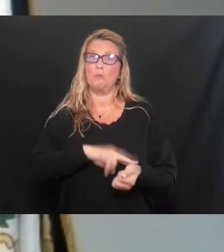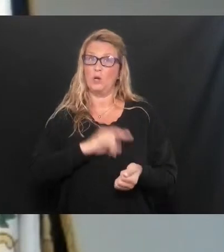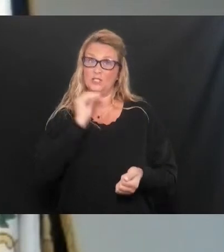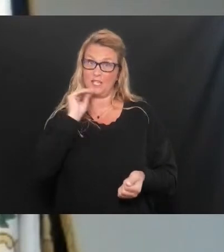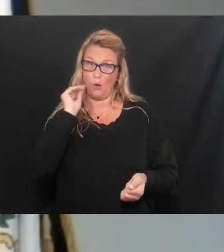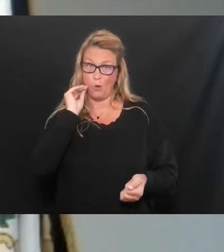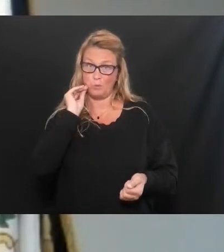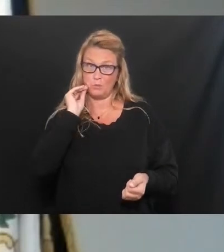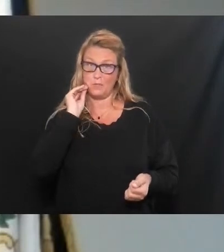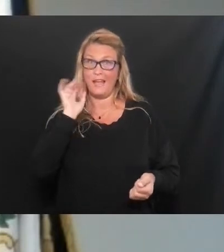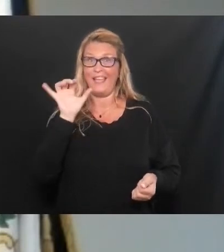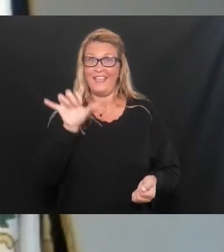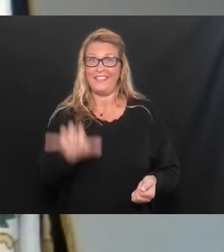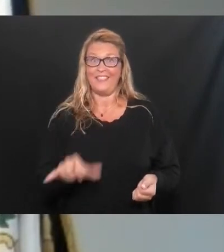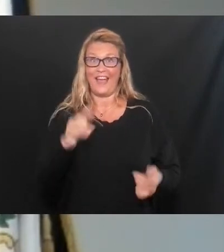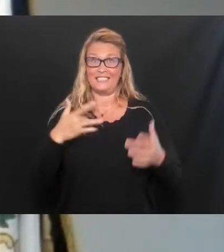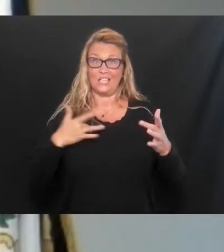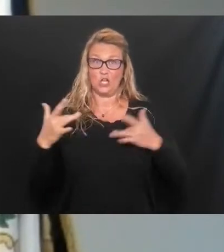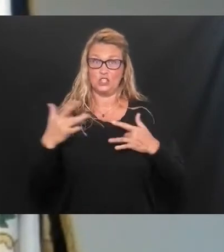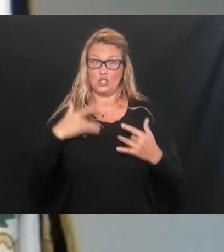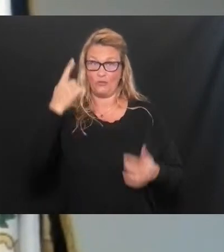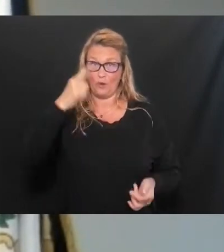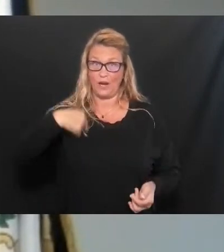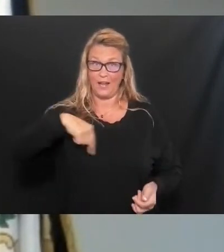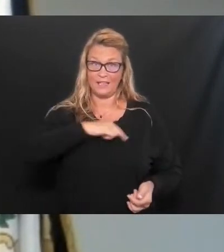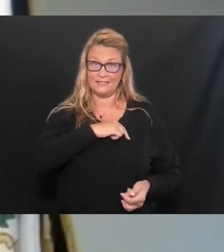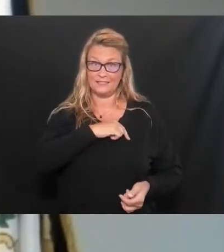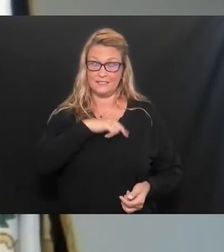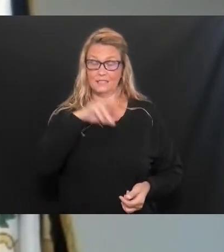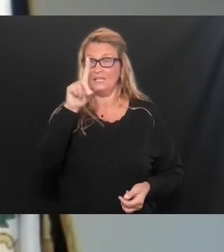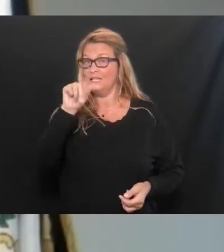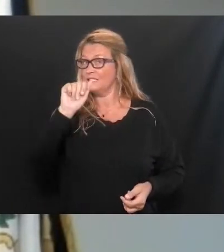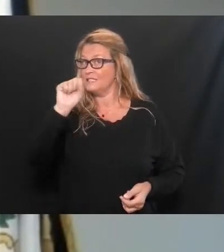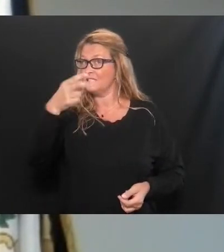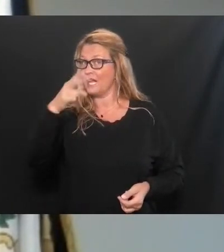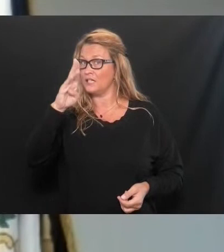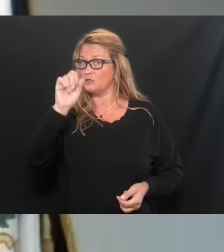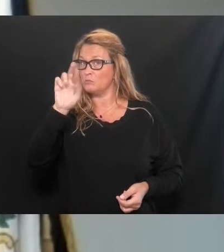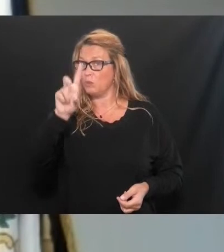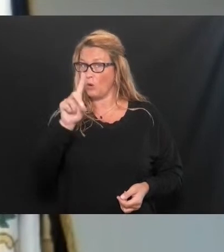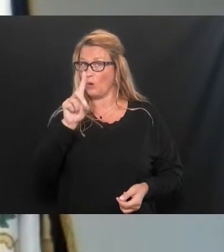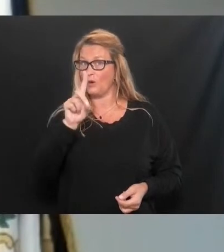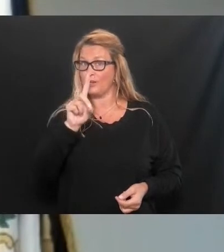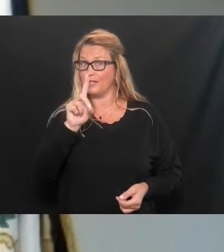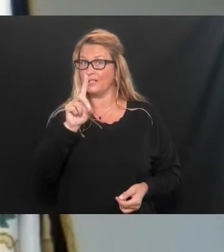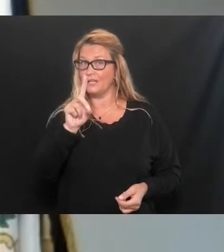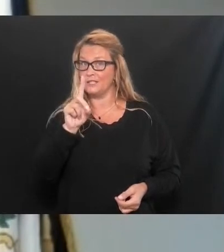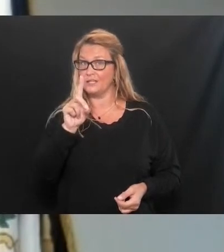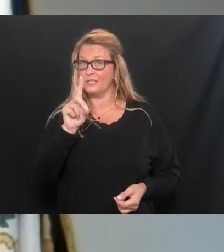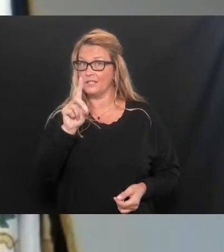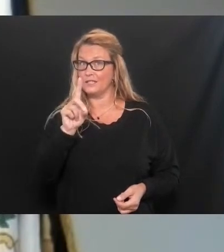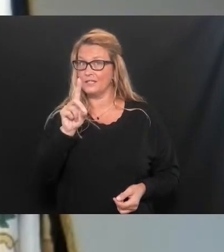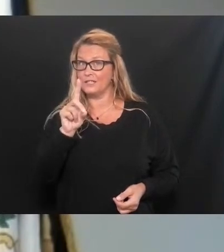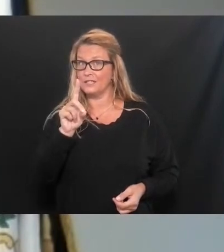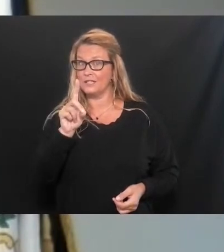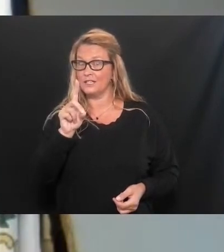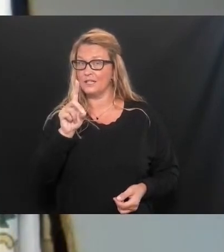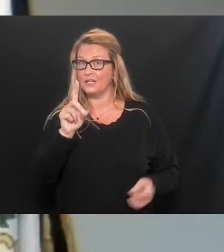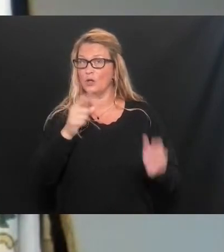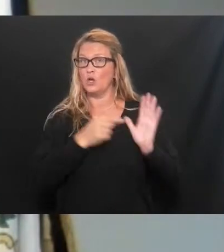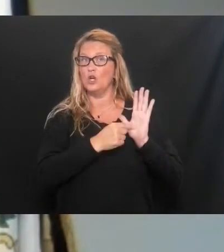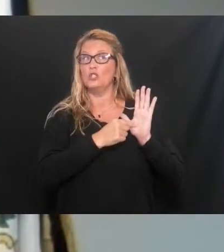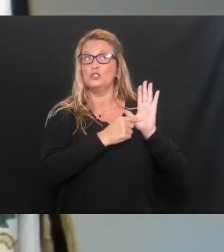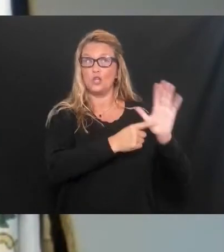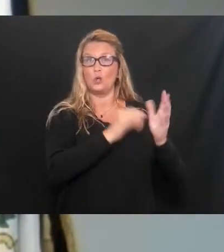very concerning to us. If you look at the dashboard, the number of cases that we have also shows the number of